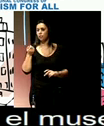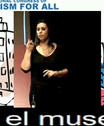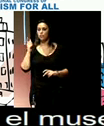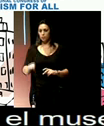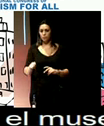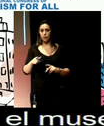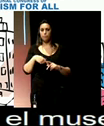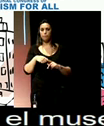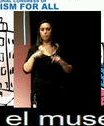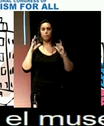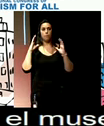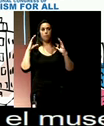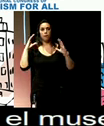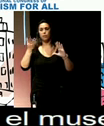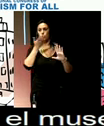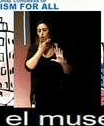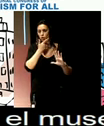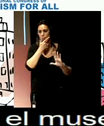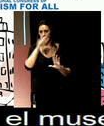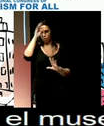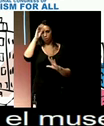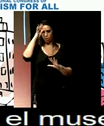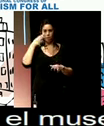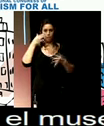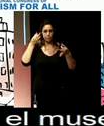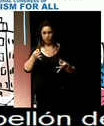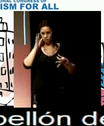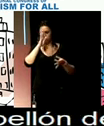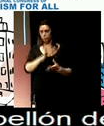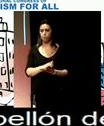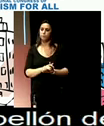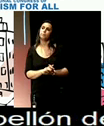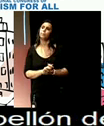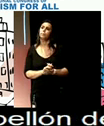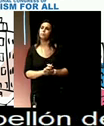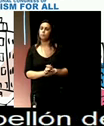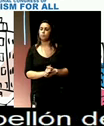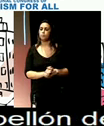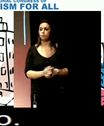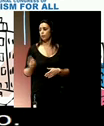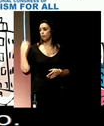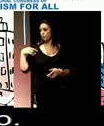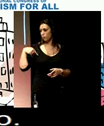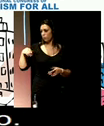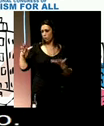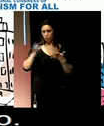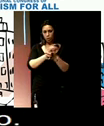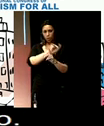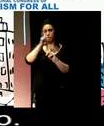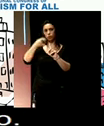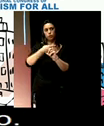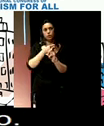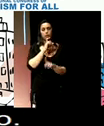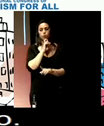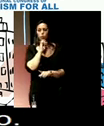this level too, and this is achieved by materials to be touched, information in alternative